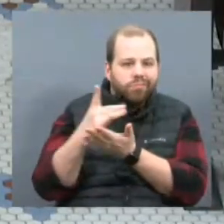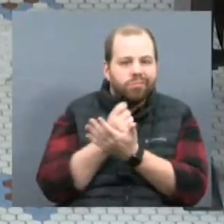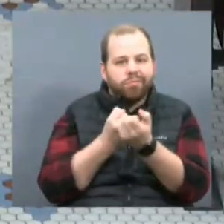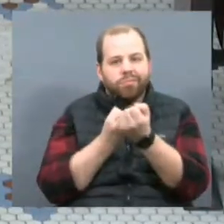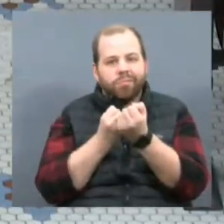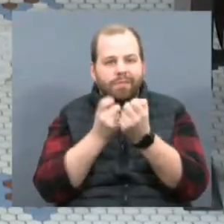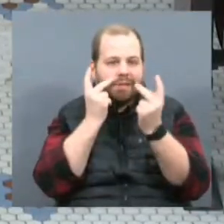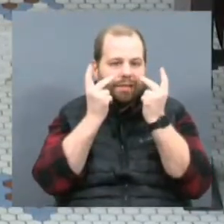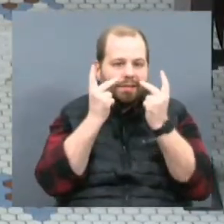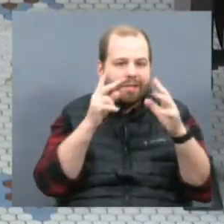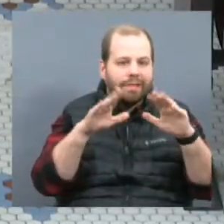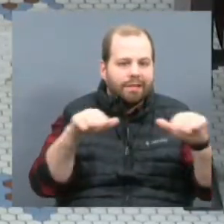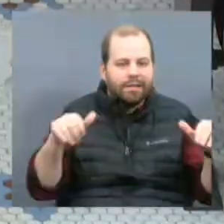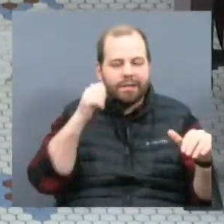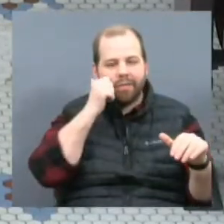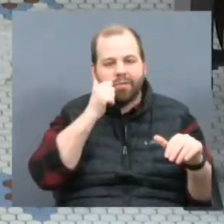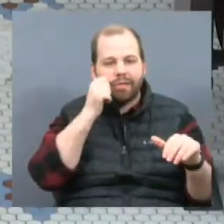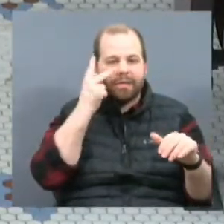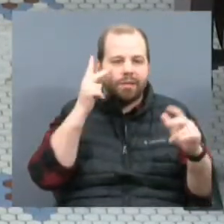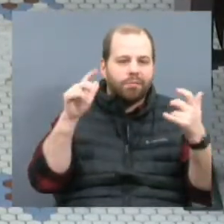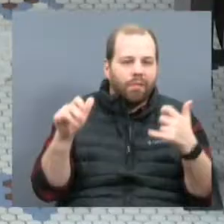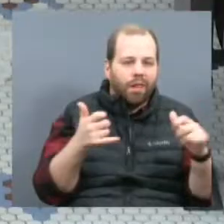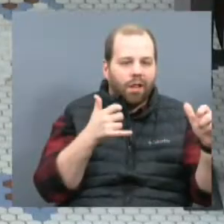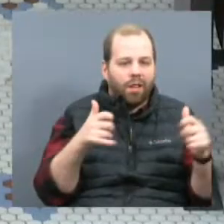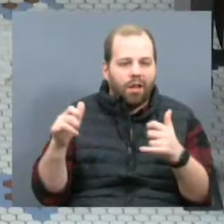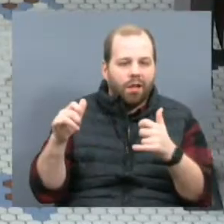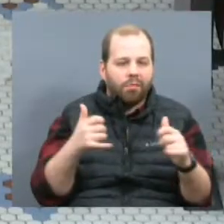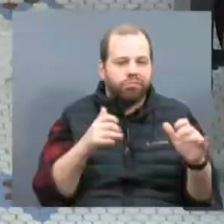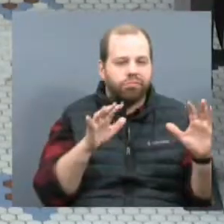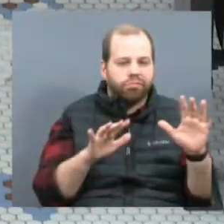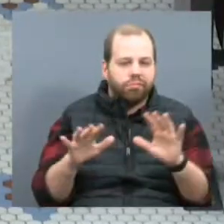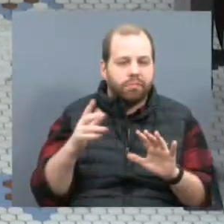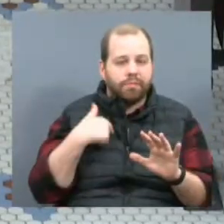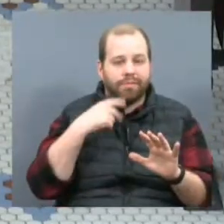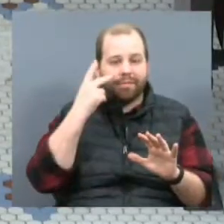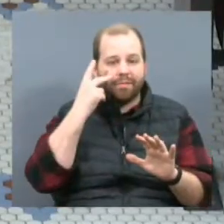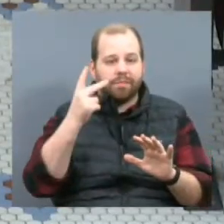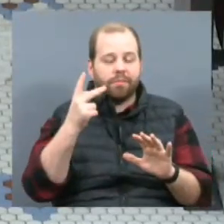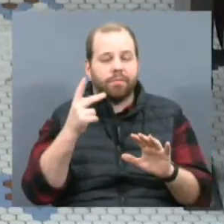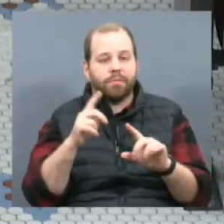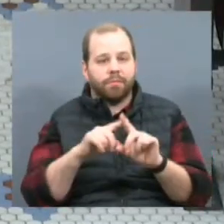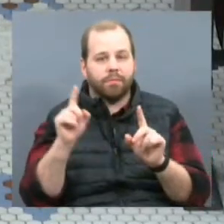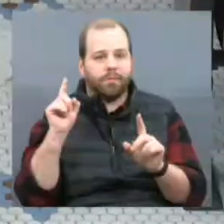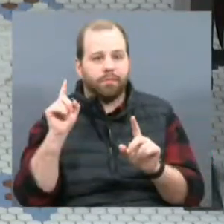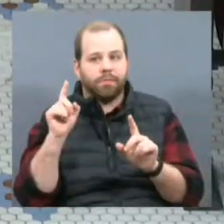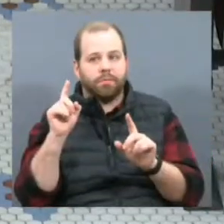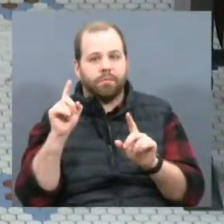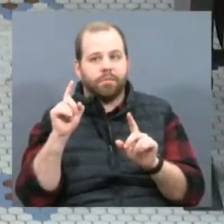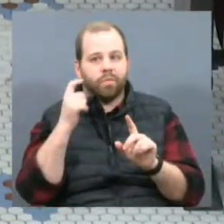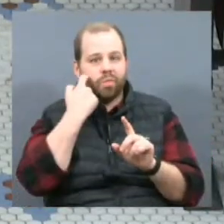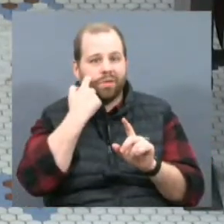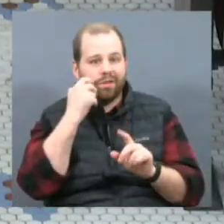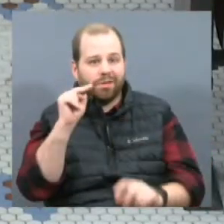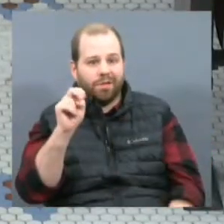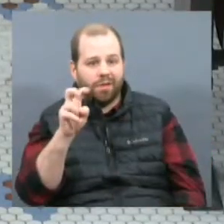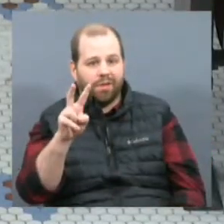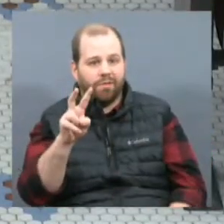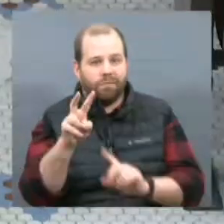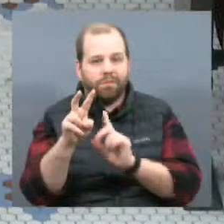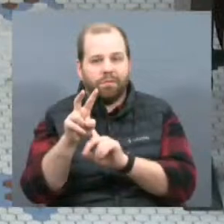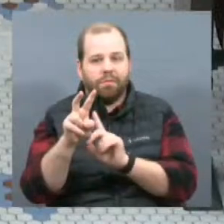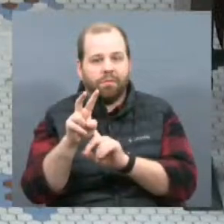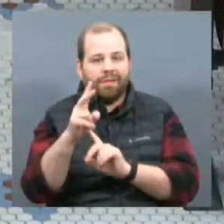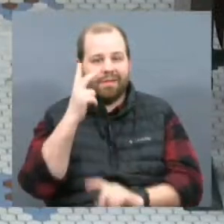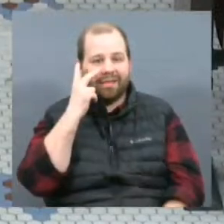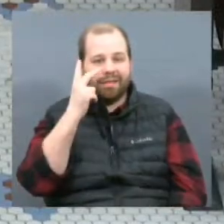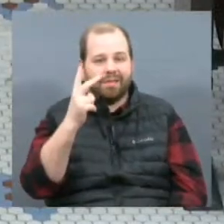the kids every day play in the garden. Flash forward to November, we see the green and white